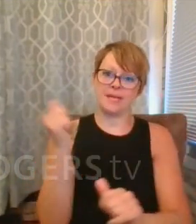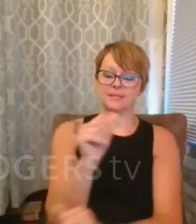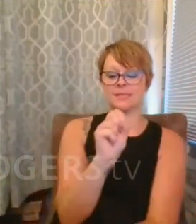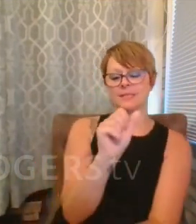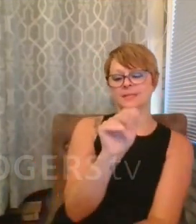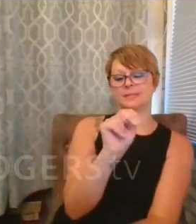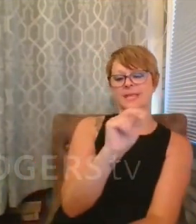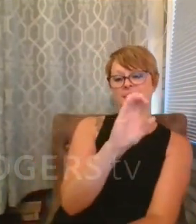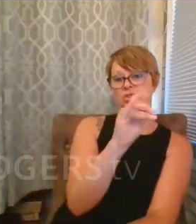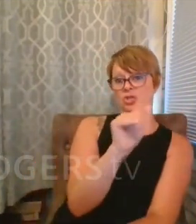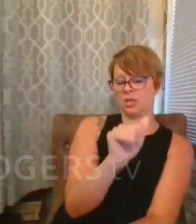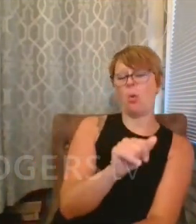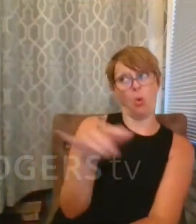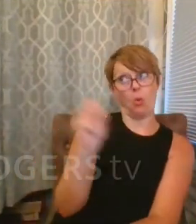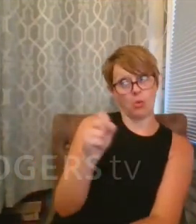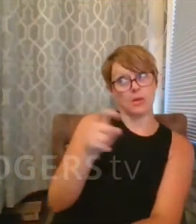That's very important.